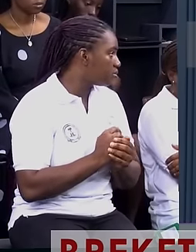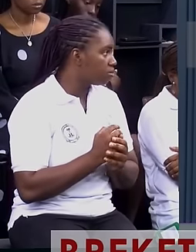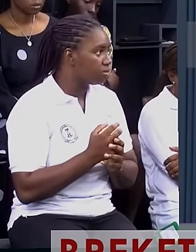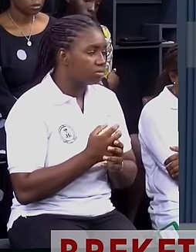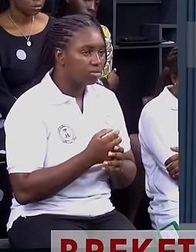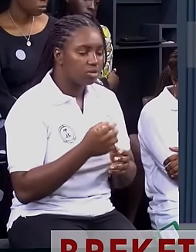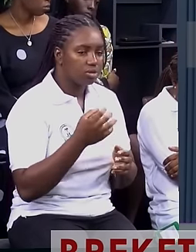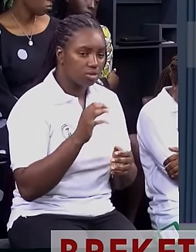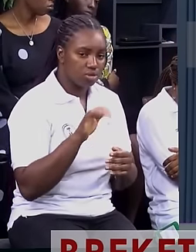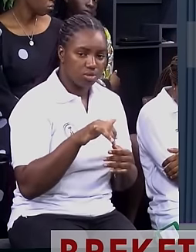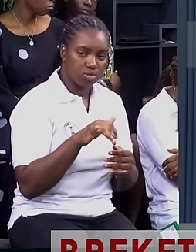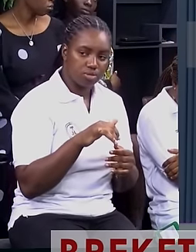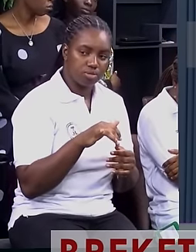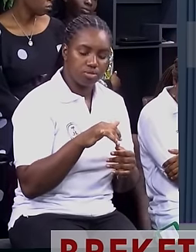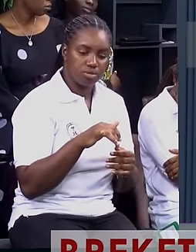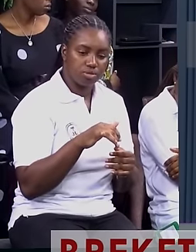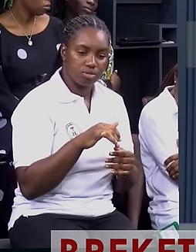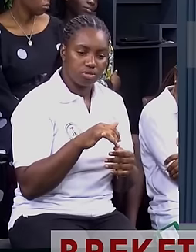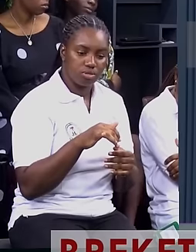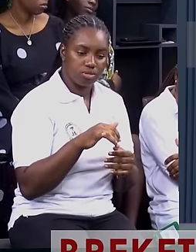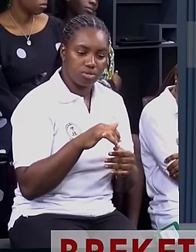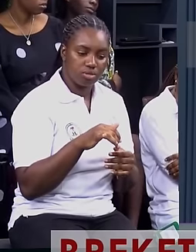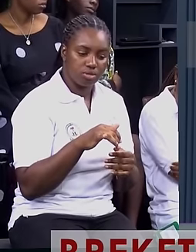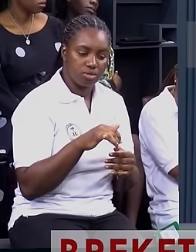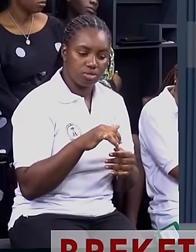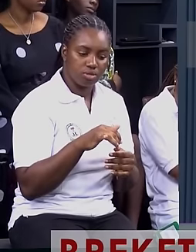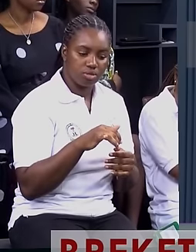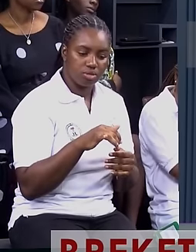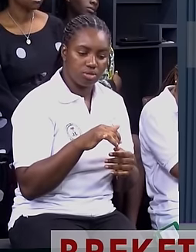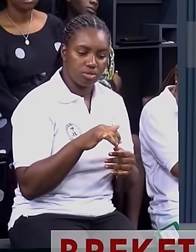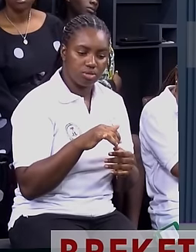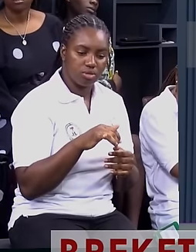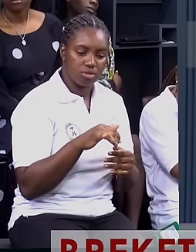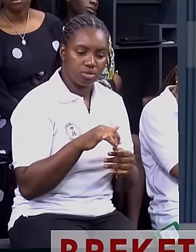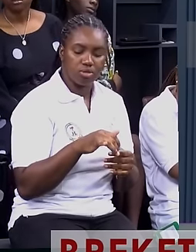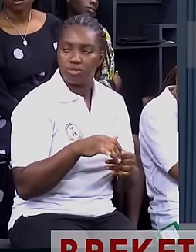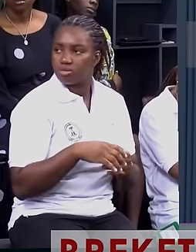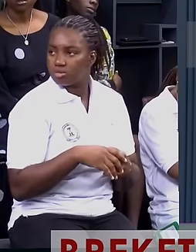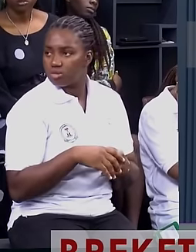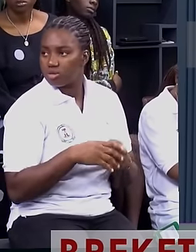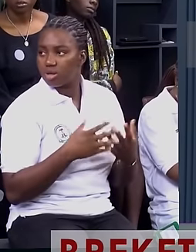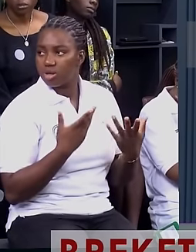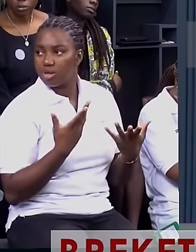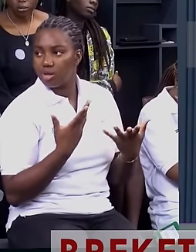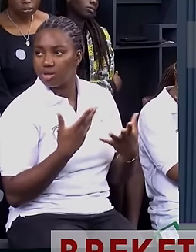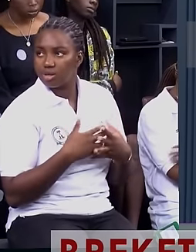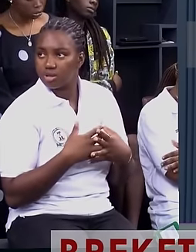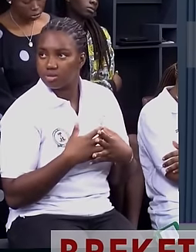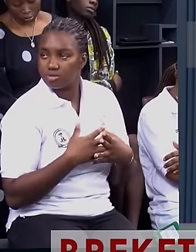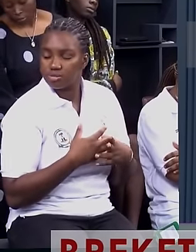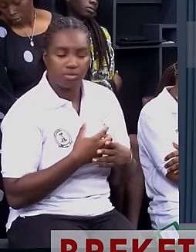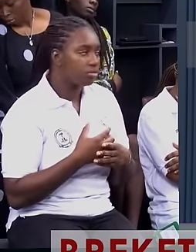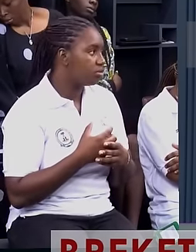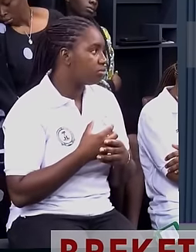Of course, there are all channels of the communication that vision, no proper